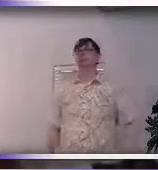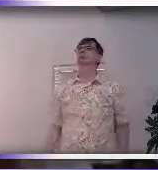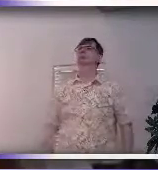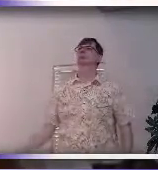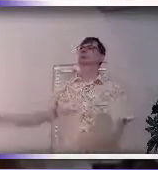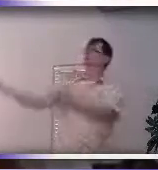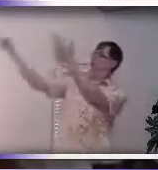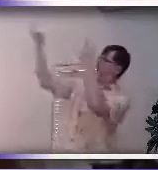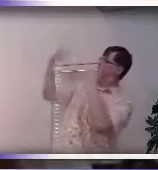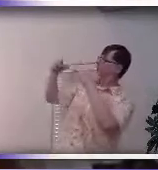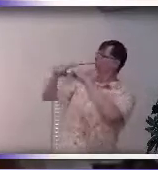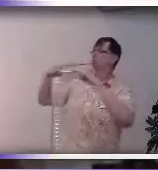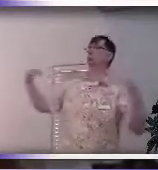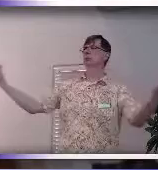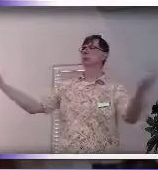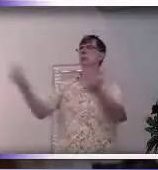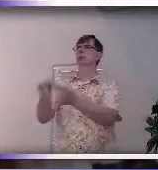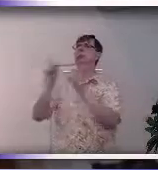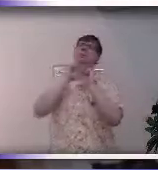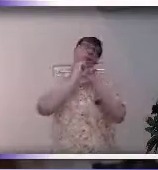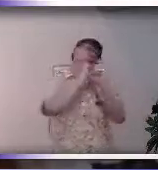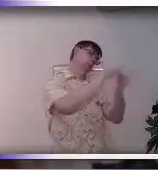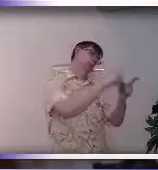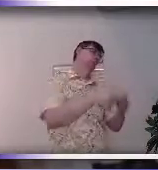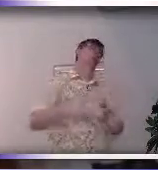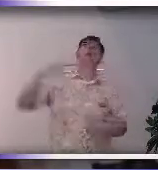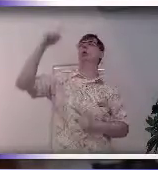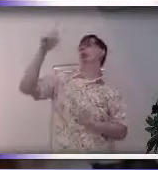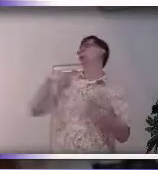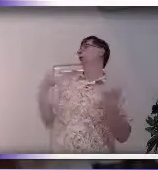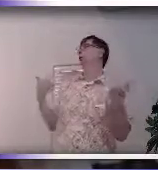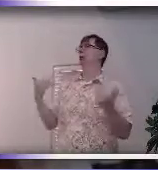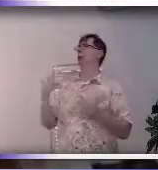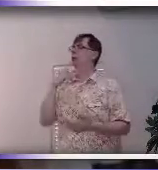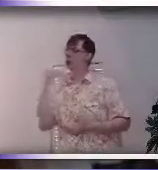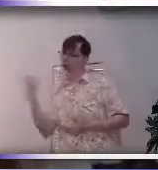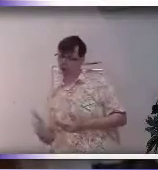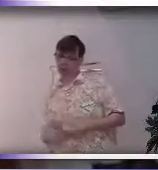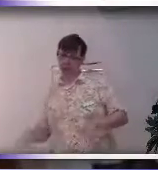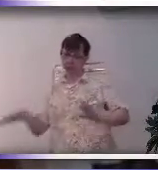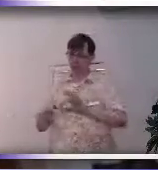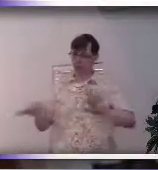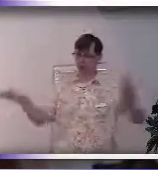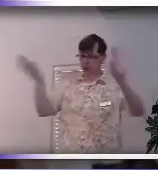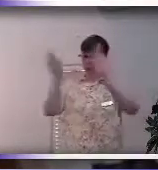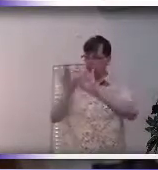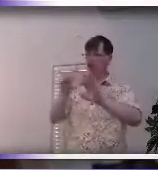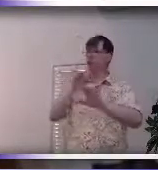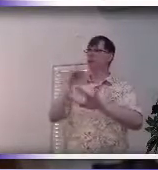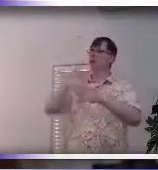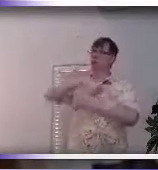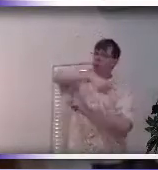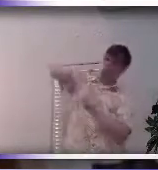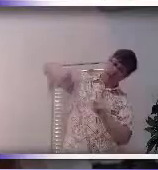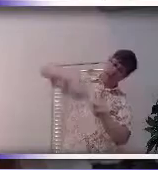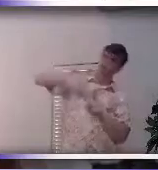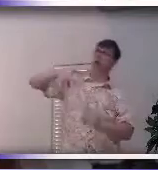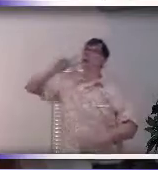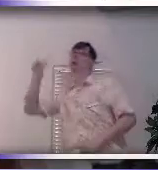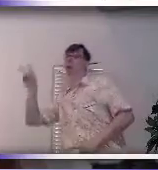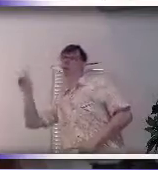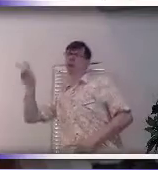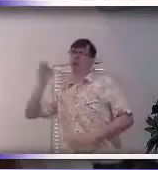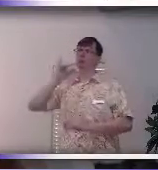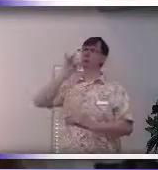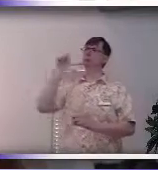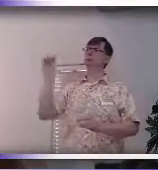we come together and talk about who are we really and how do we want to participate in the world, both digitally and